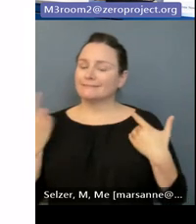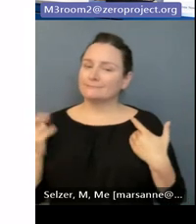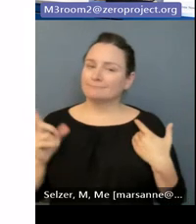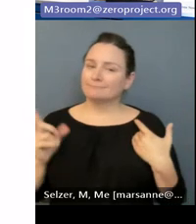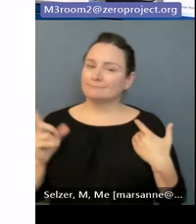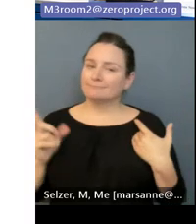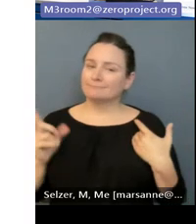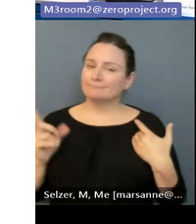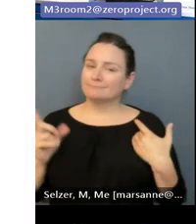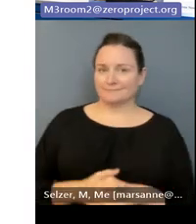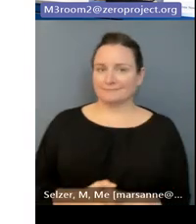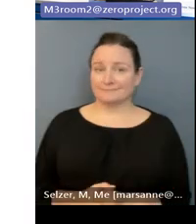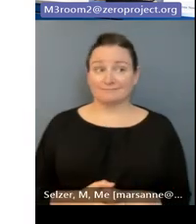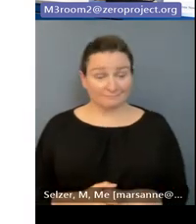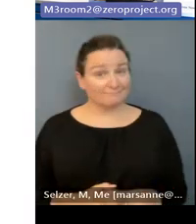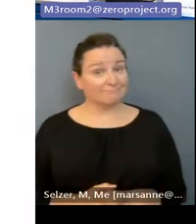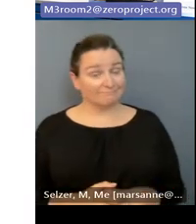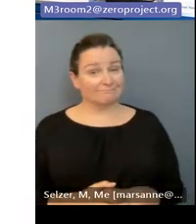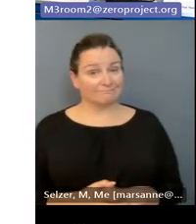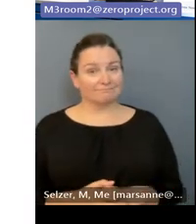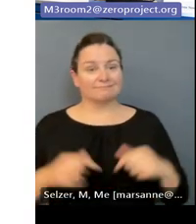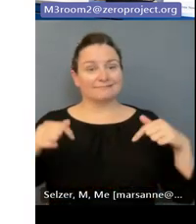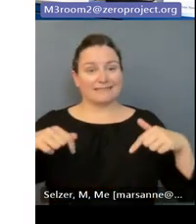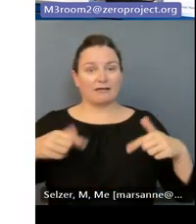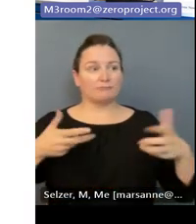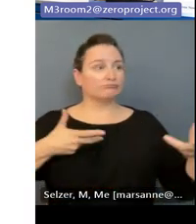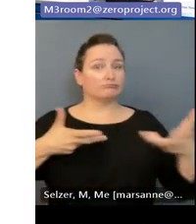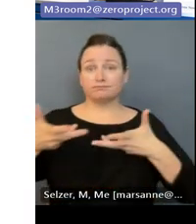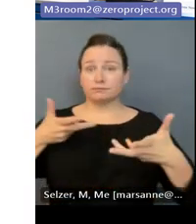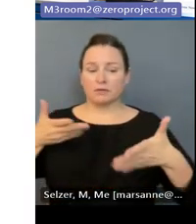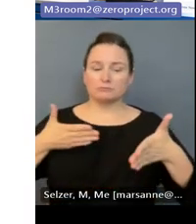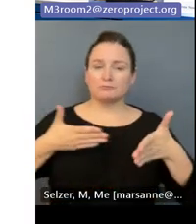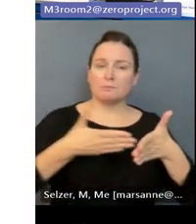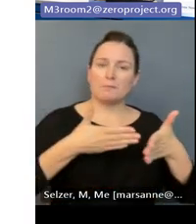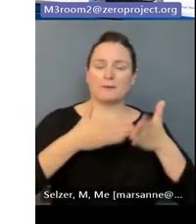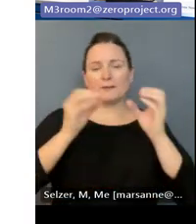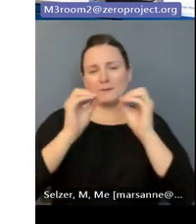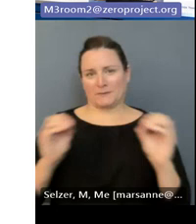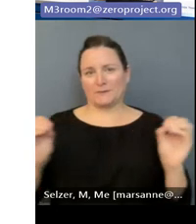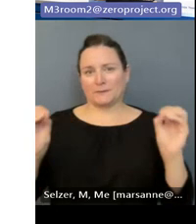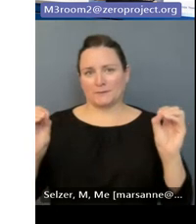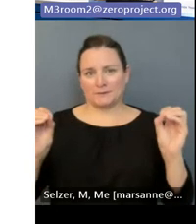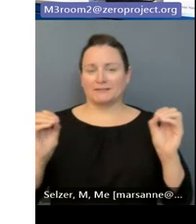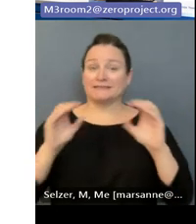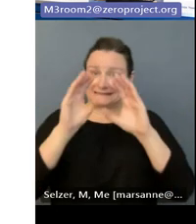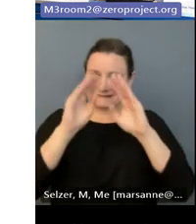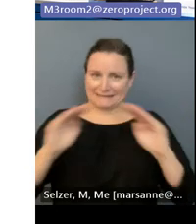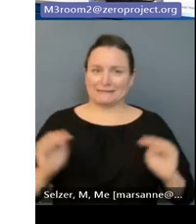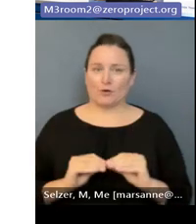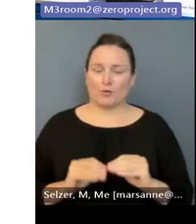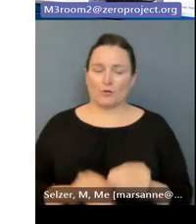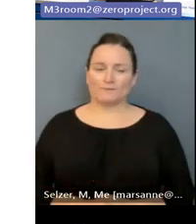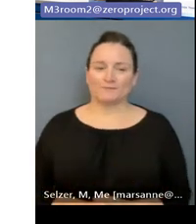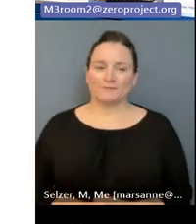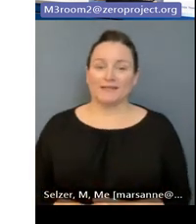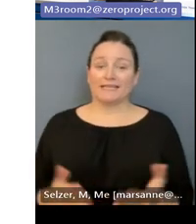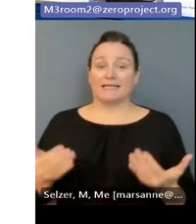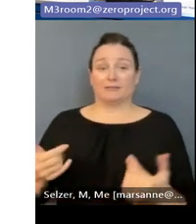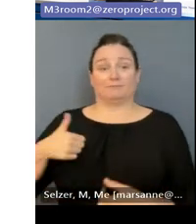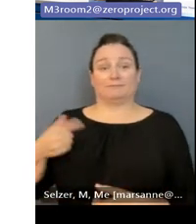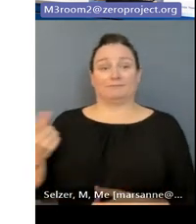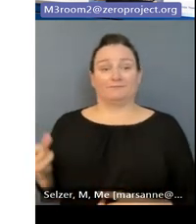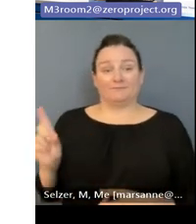mission of having a world with zero barriers. Thank you for giving me and my colleague Maha Rao the opportunity to represent our